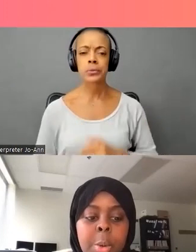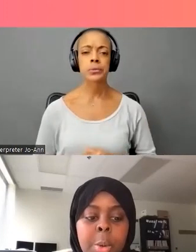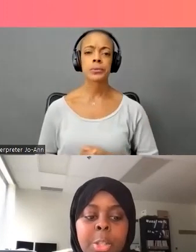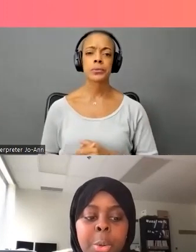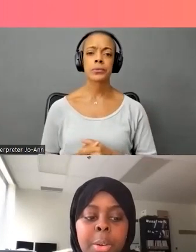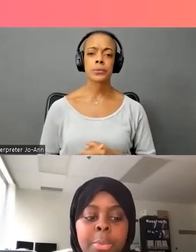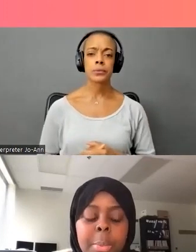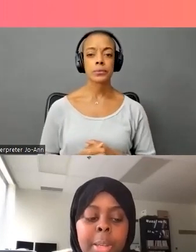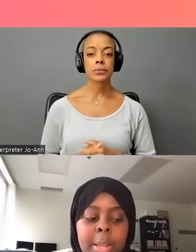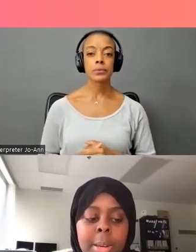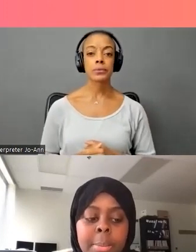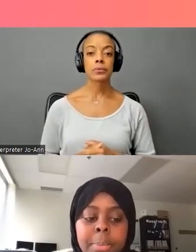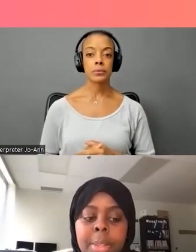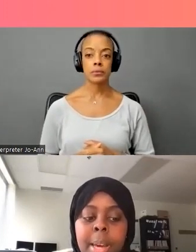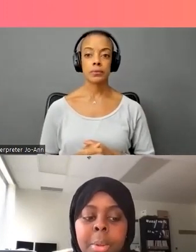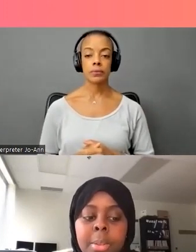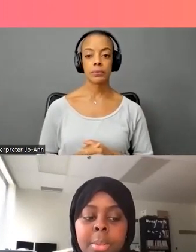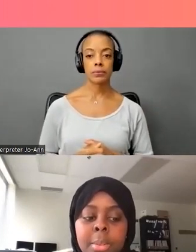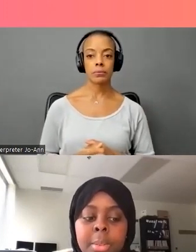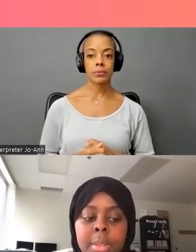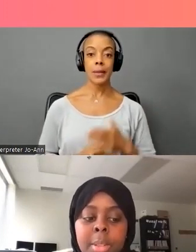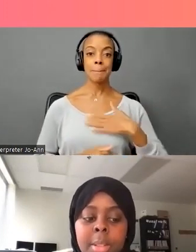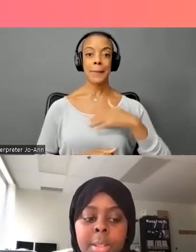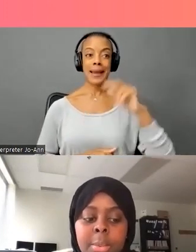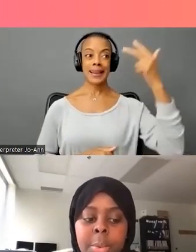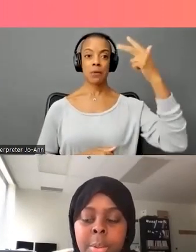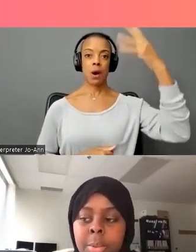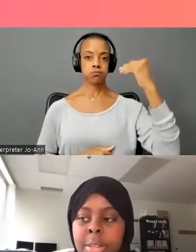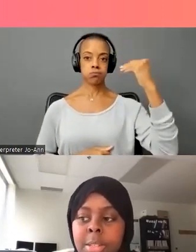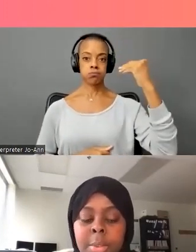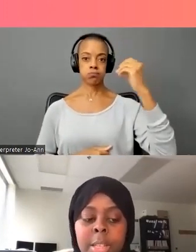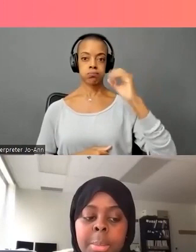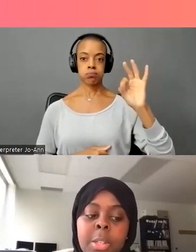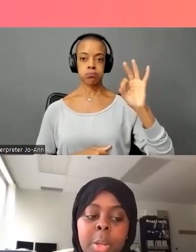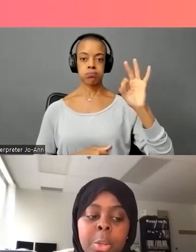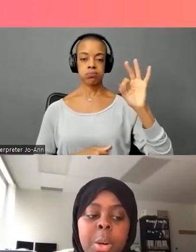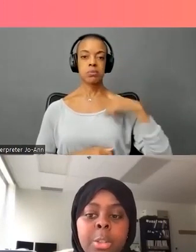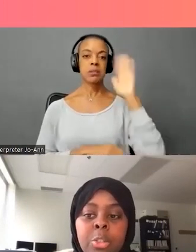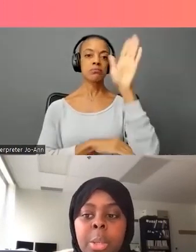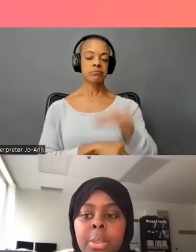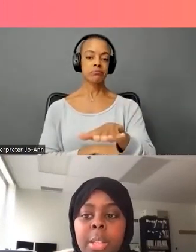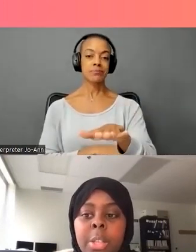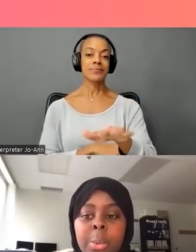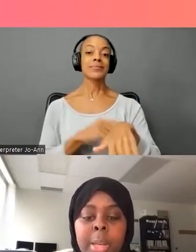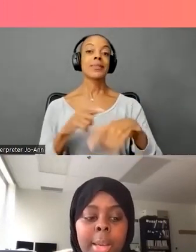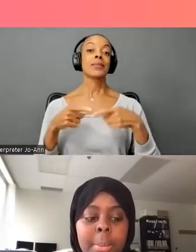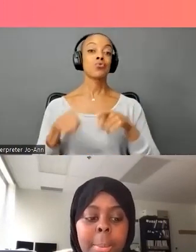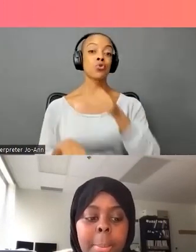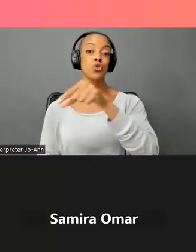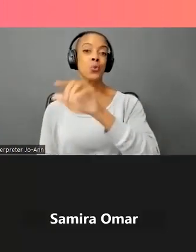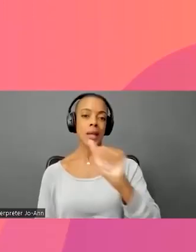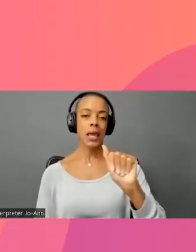And so I'm going to turn off my camera for the rest of the segment, and then I'll turn it on during the